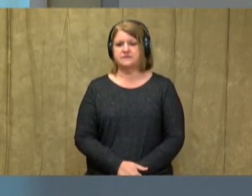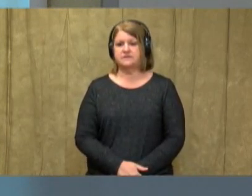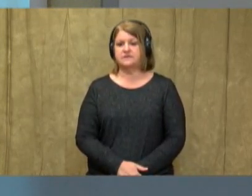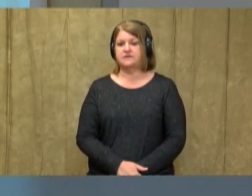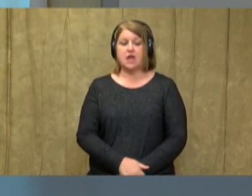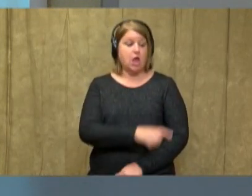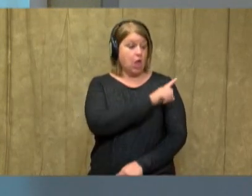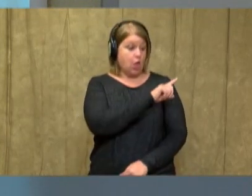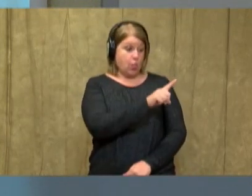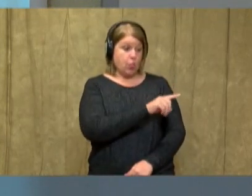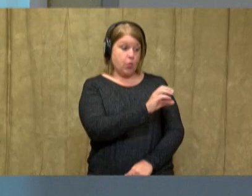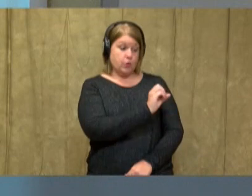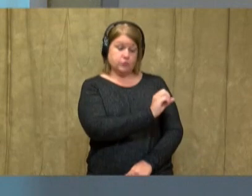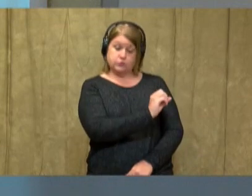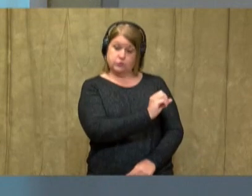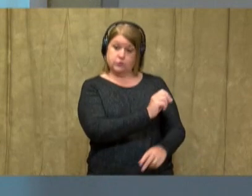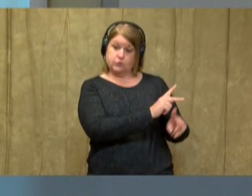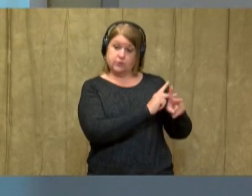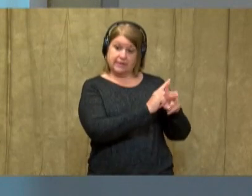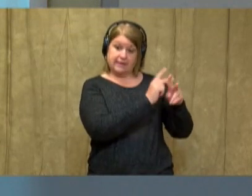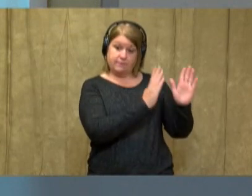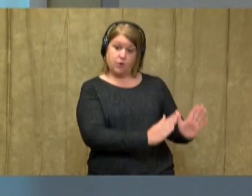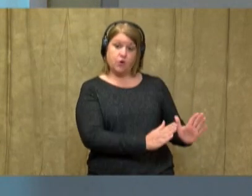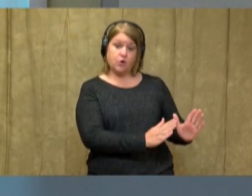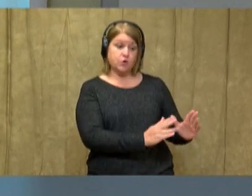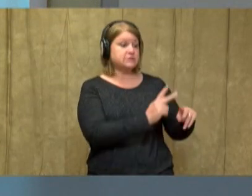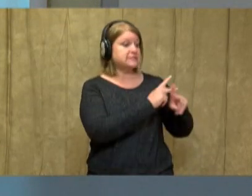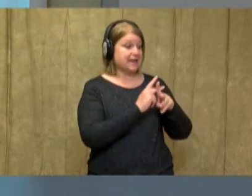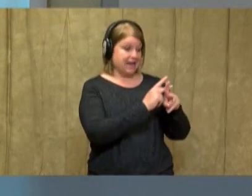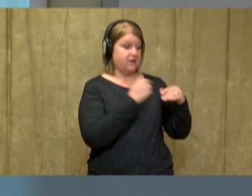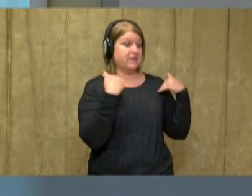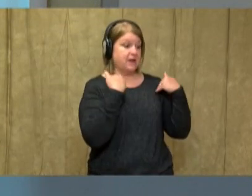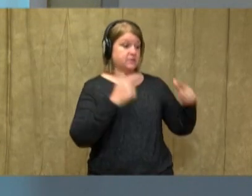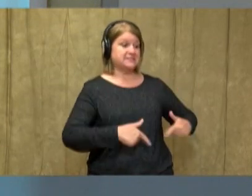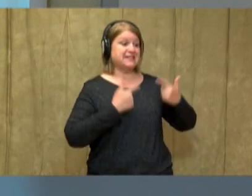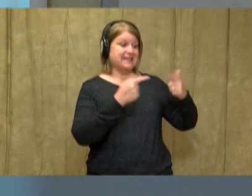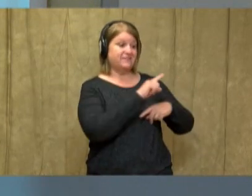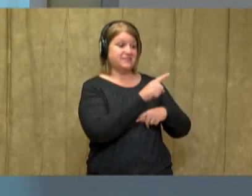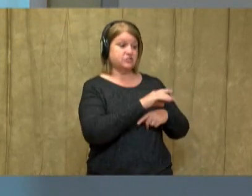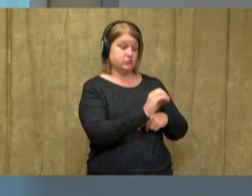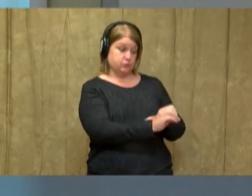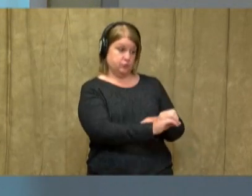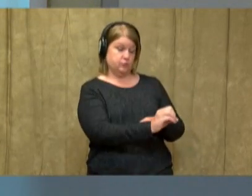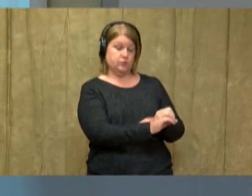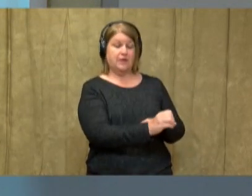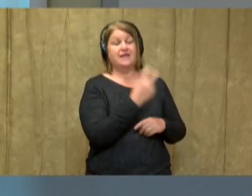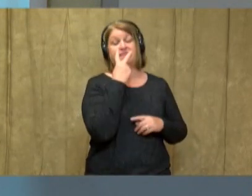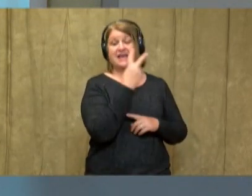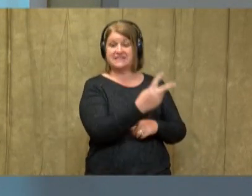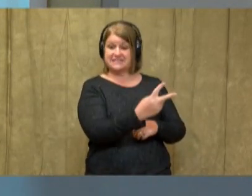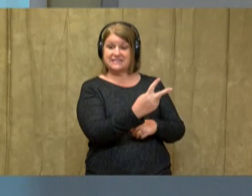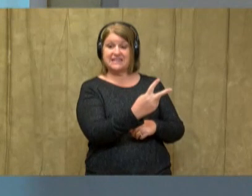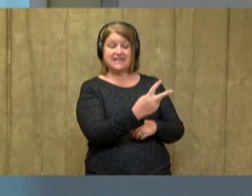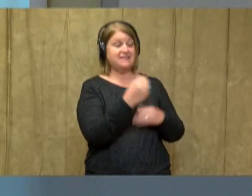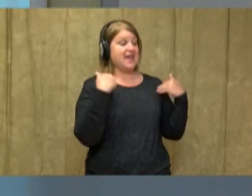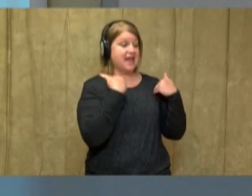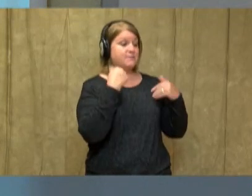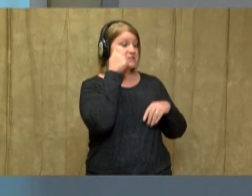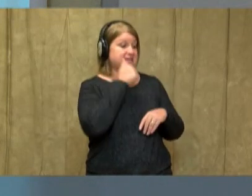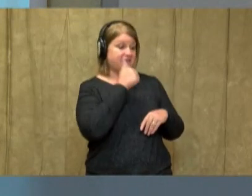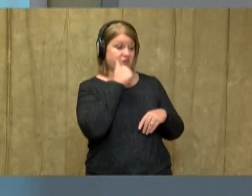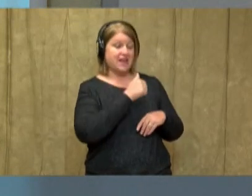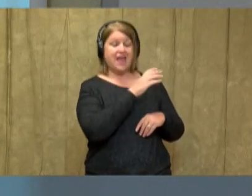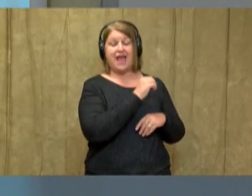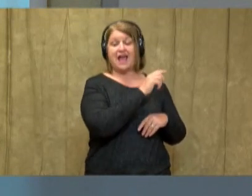So the zookeeper take care of the animals that live at the zoo. They see the animals every day, and